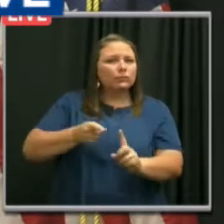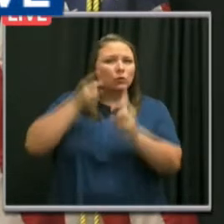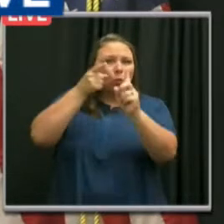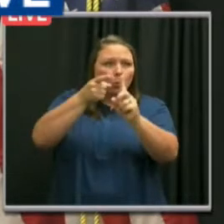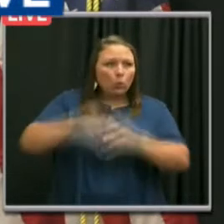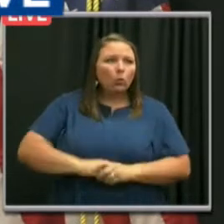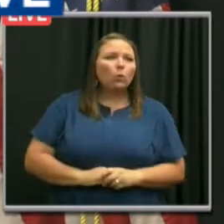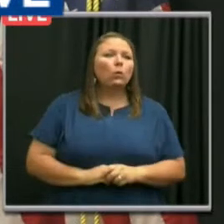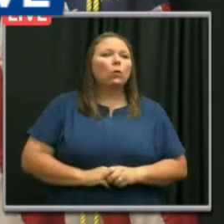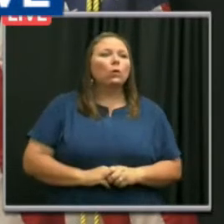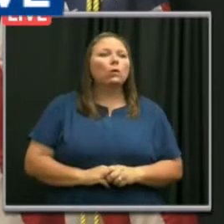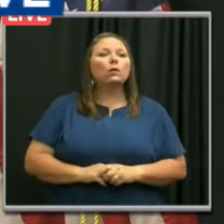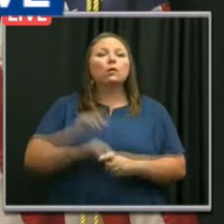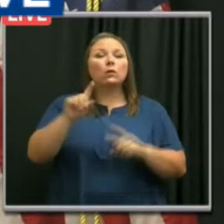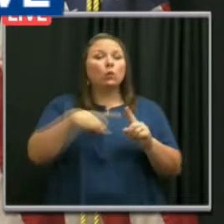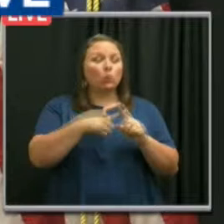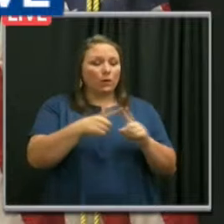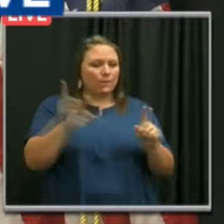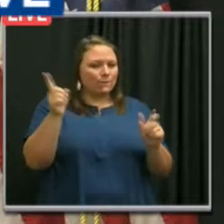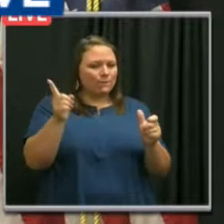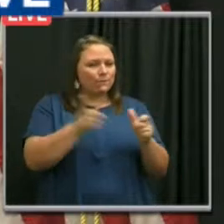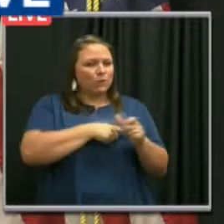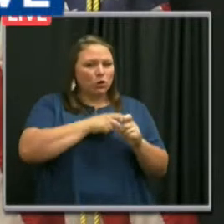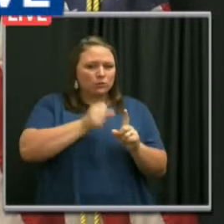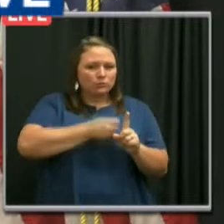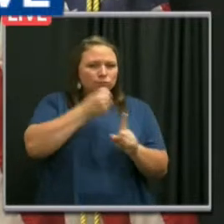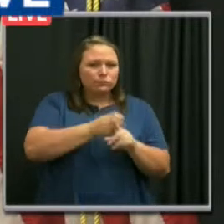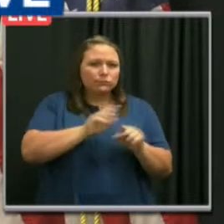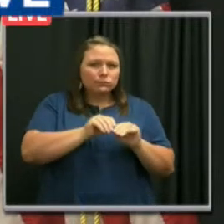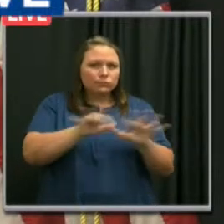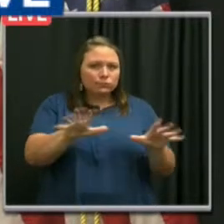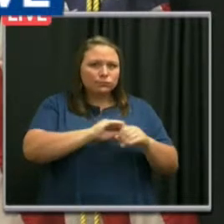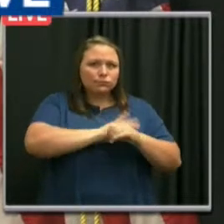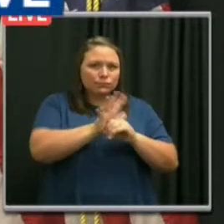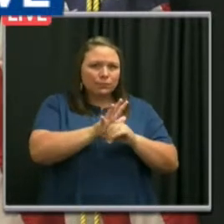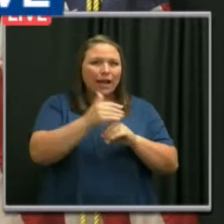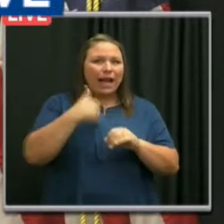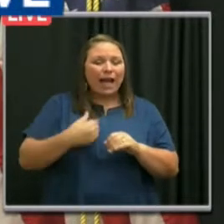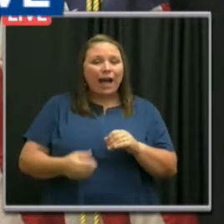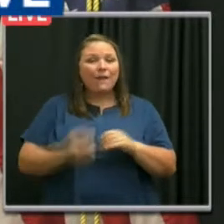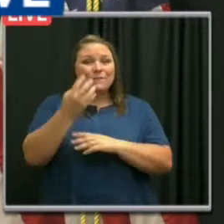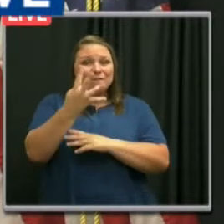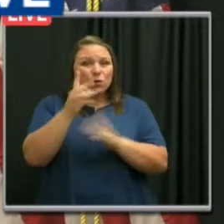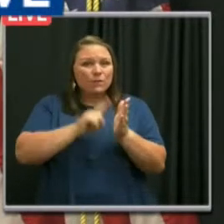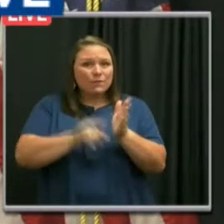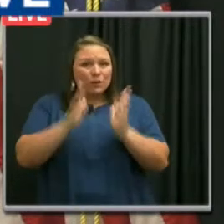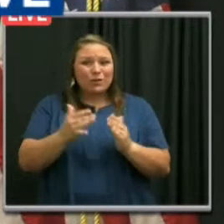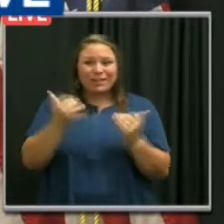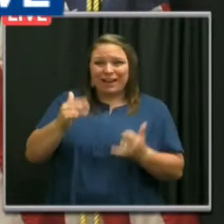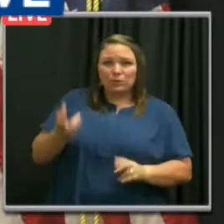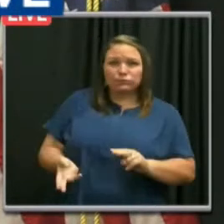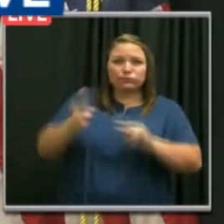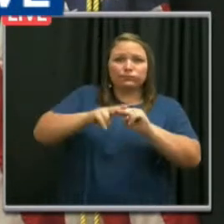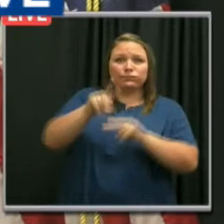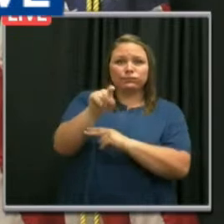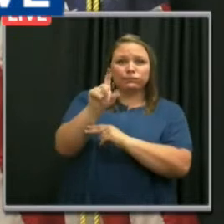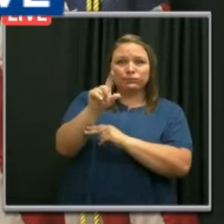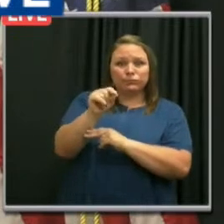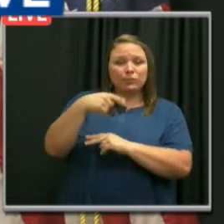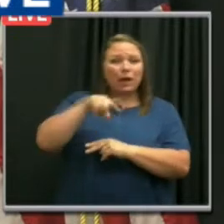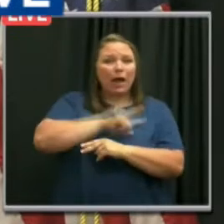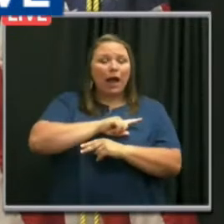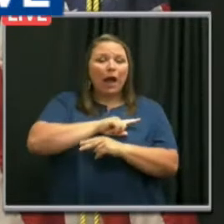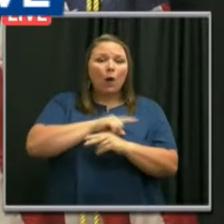outset of the coronavirus, we had 4 contact investigators. Today, we have 120. Our hospital capacity